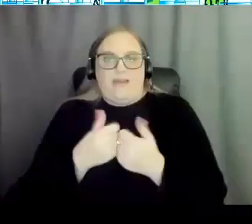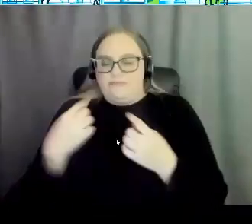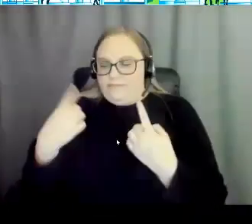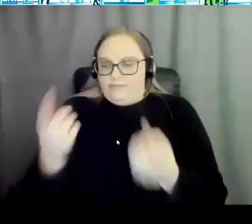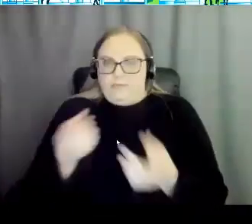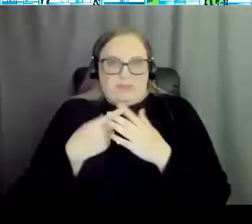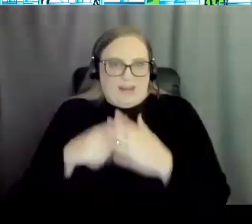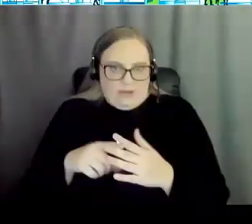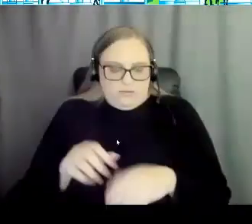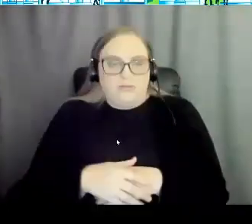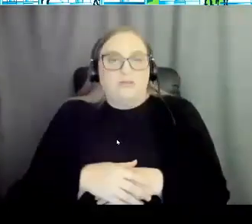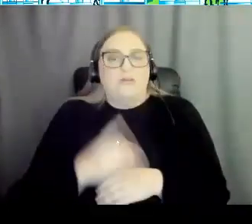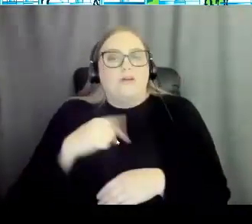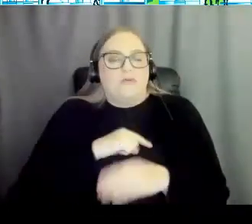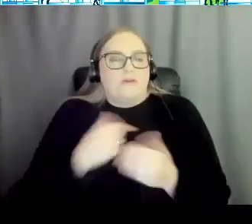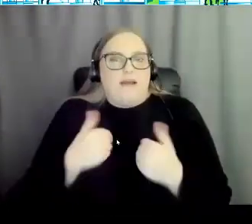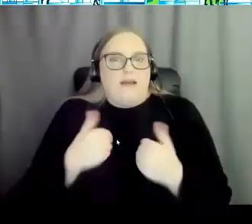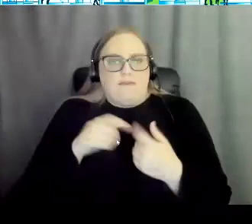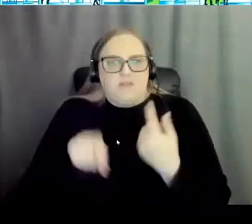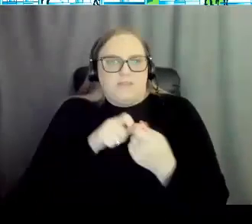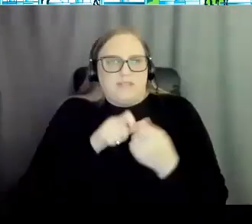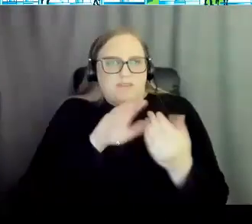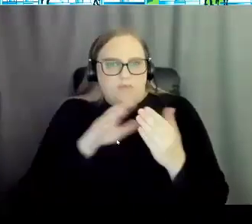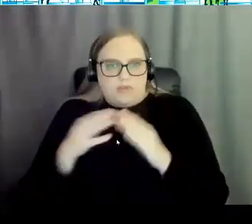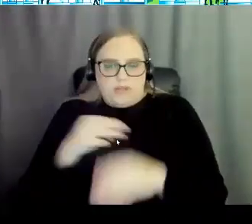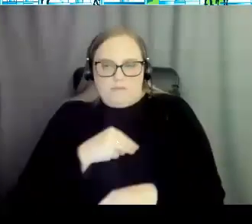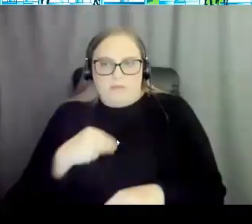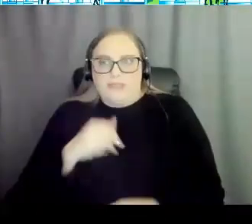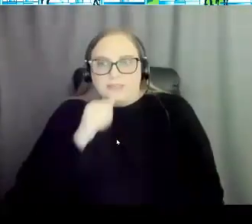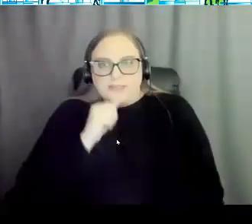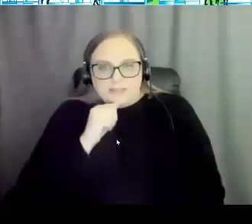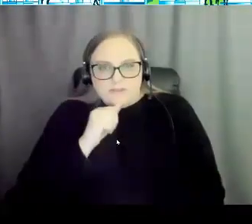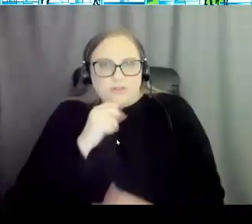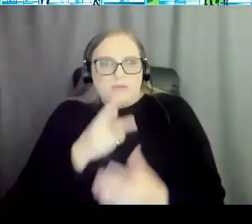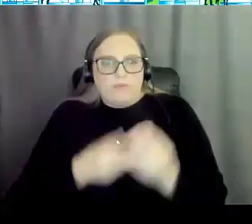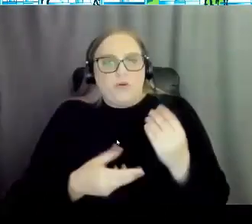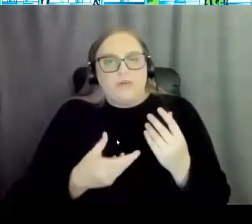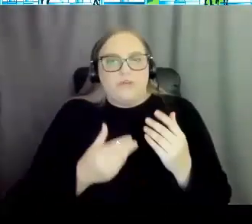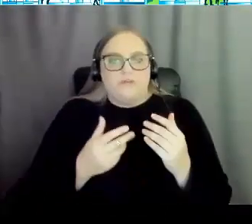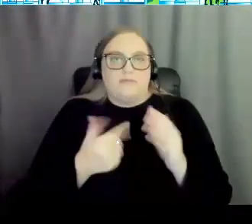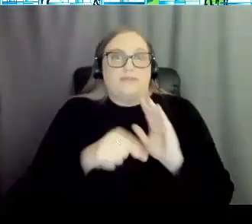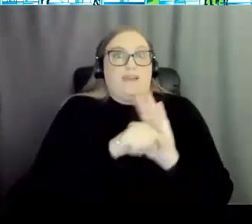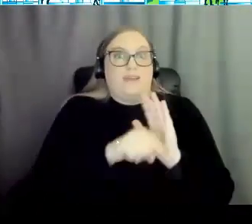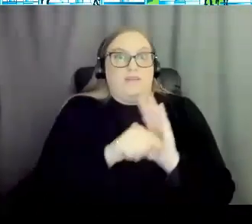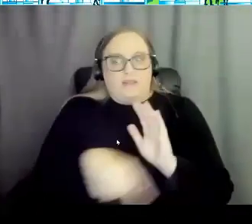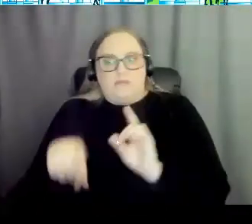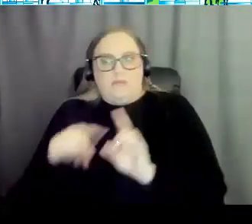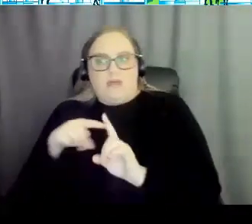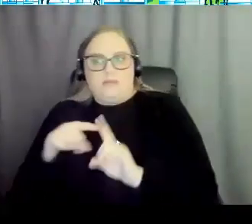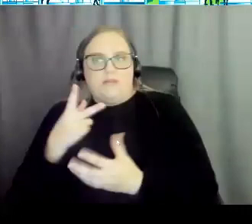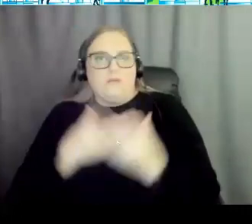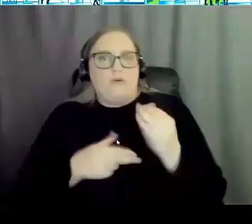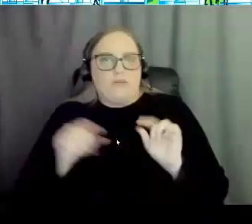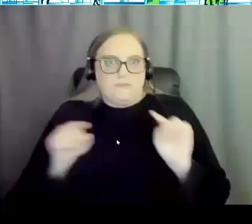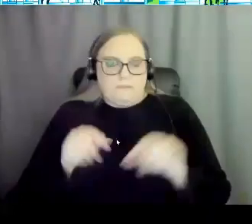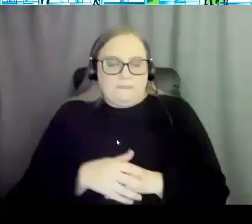we have certain community members who've suffered both disproportionately in a negative way and a positive way as well.